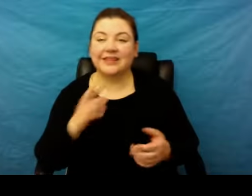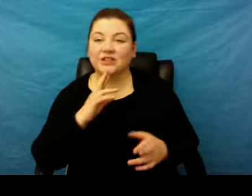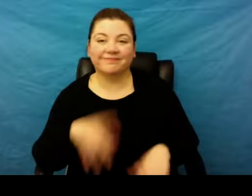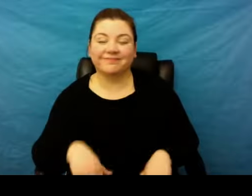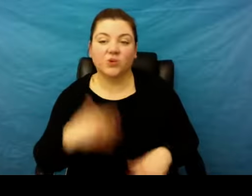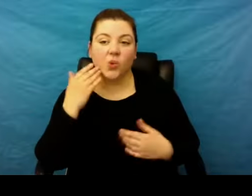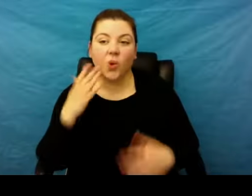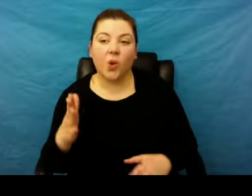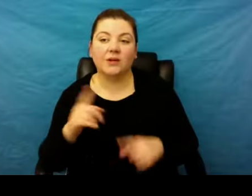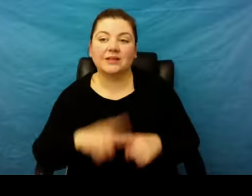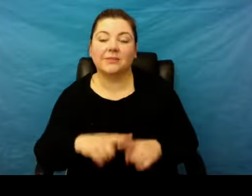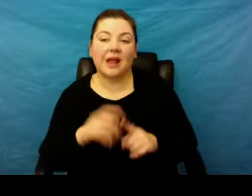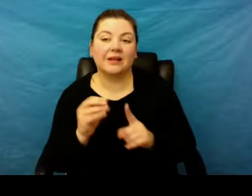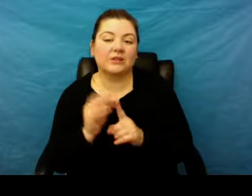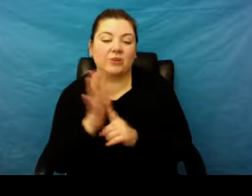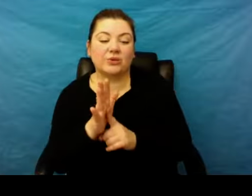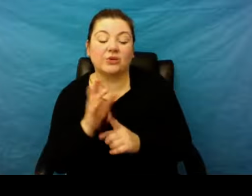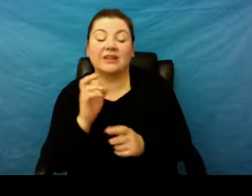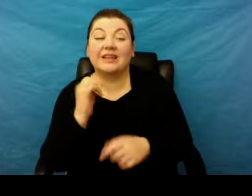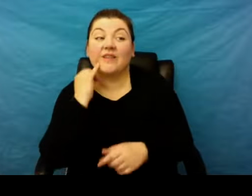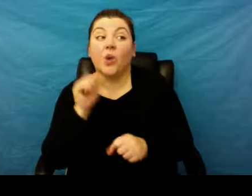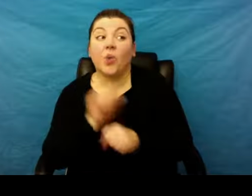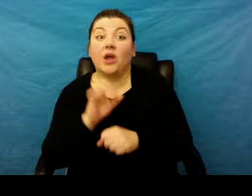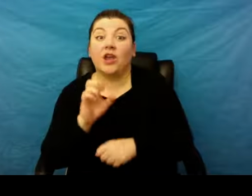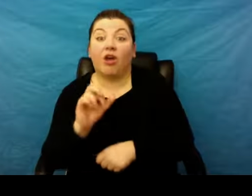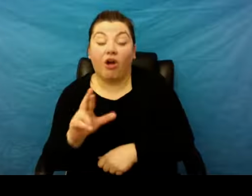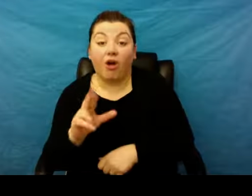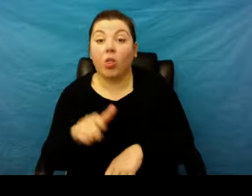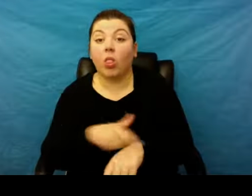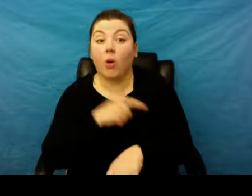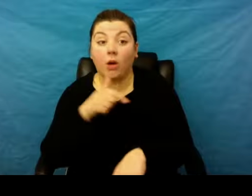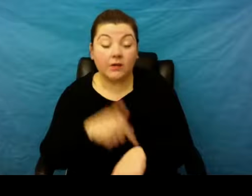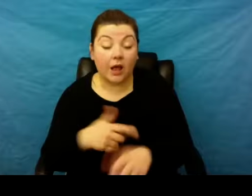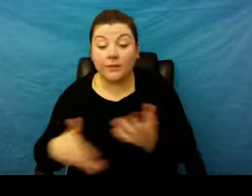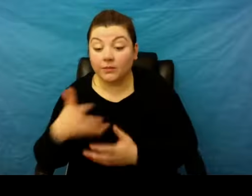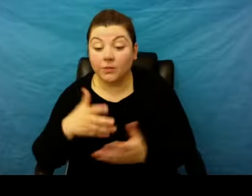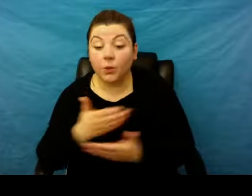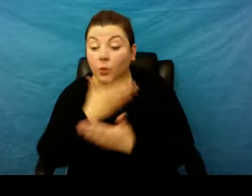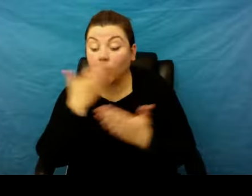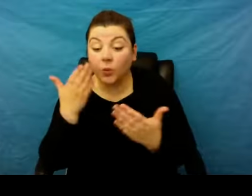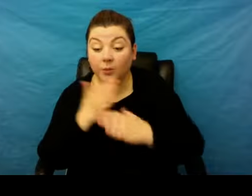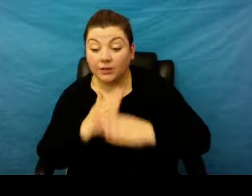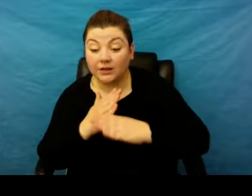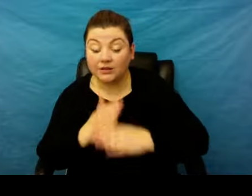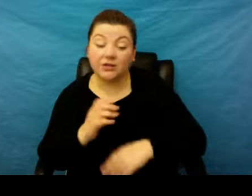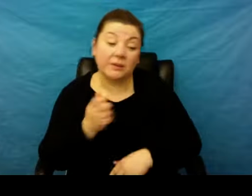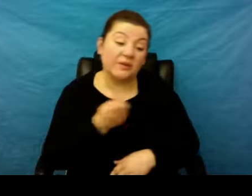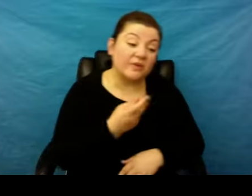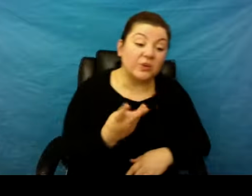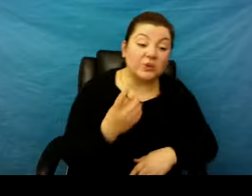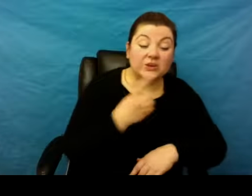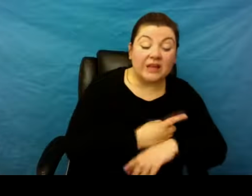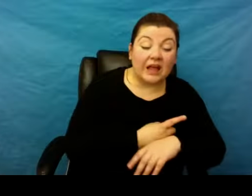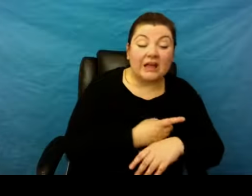emergency room doctor who interacted with a patient for a long period of time without any protection, could be anything from a couple days to